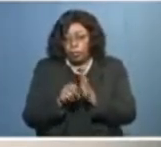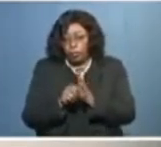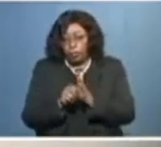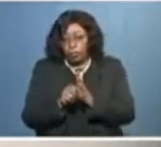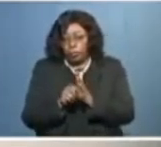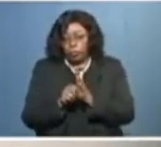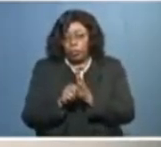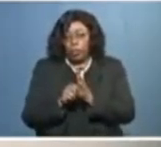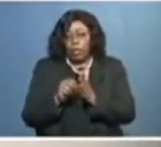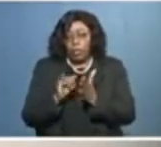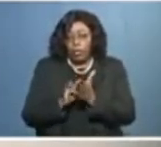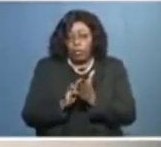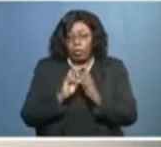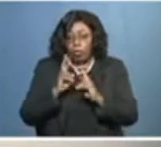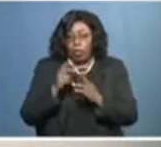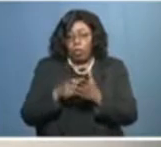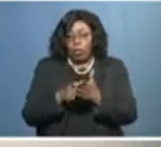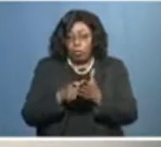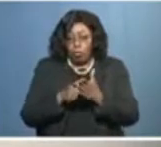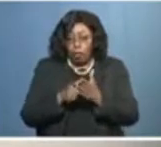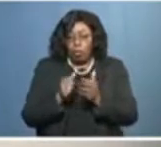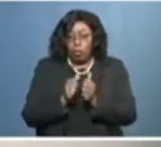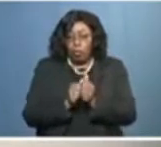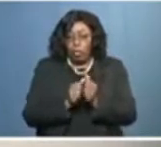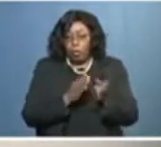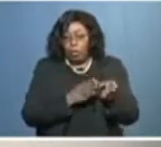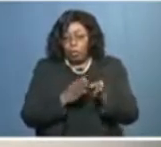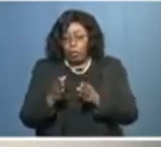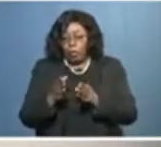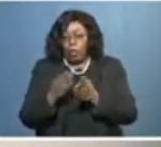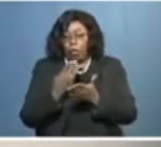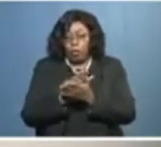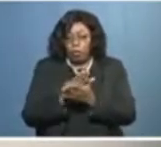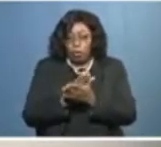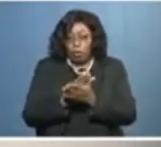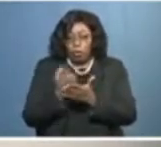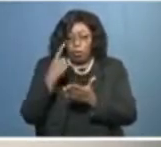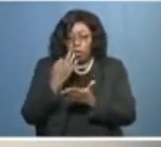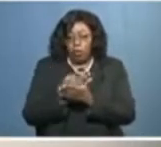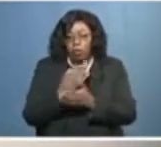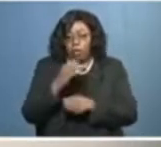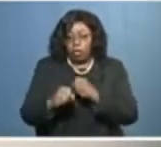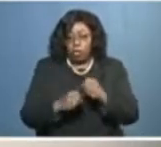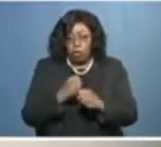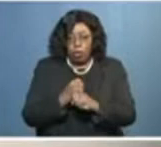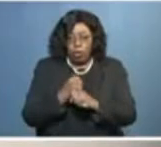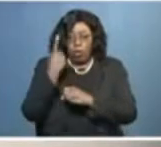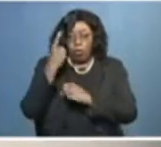public reporting that is required, but also in line with preparation of the budget and the fiscal years of the country. Right